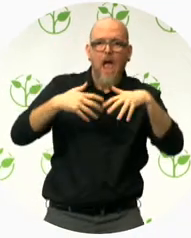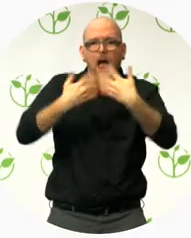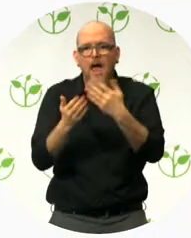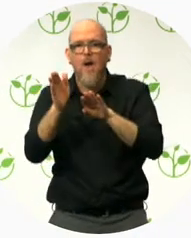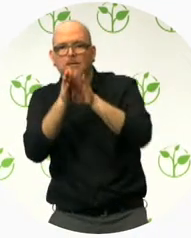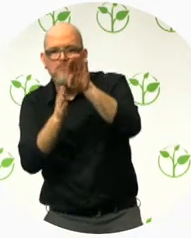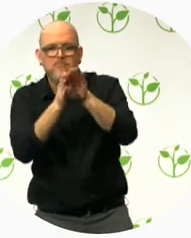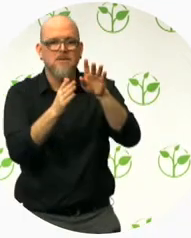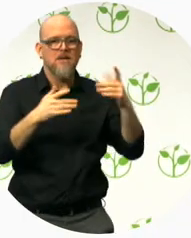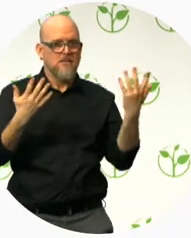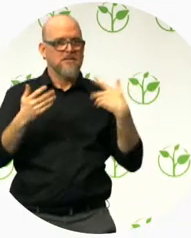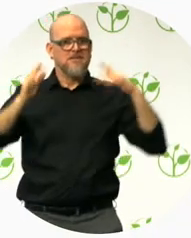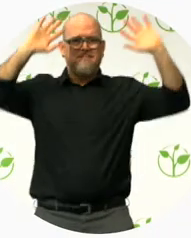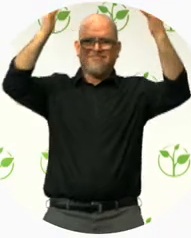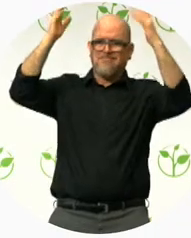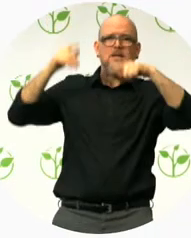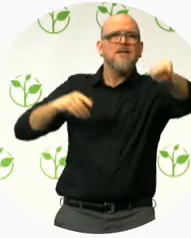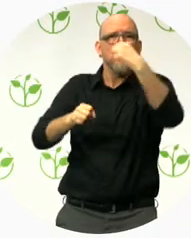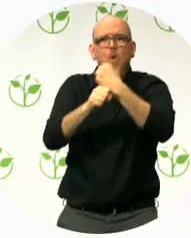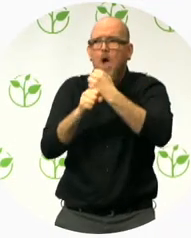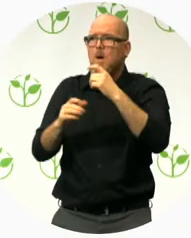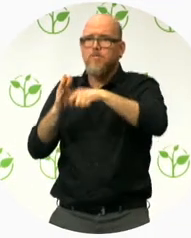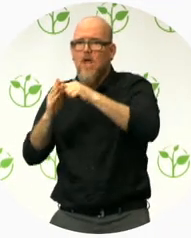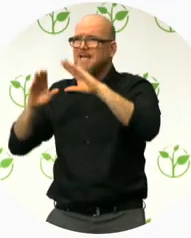applause. So,